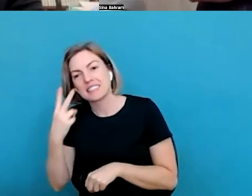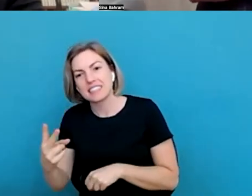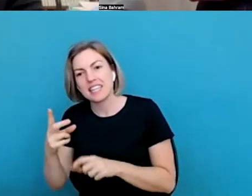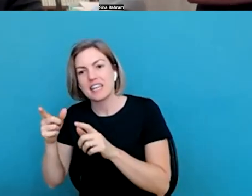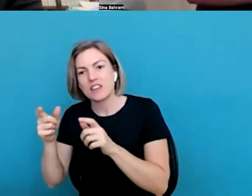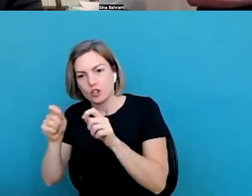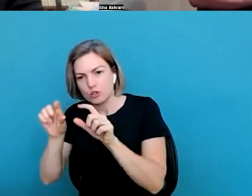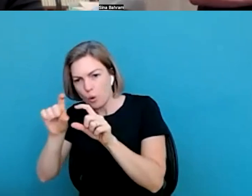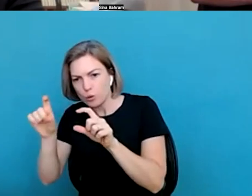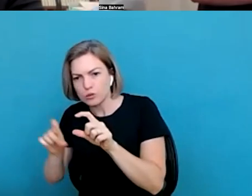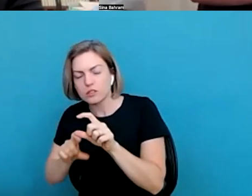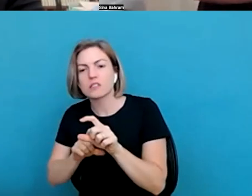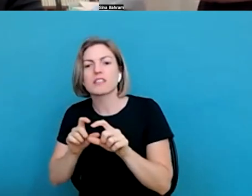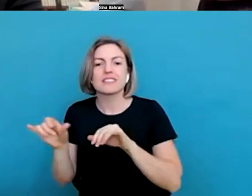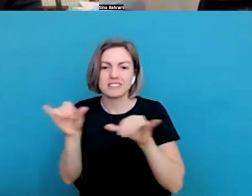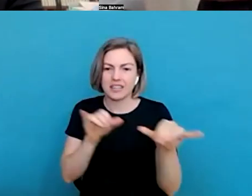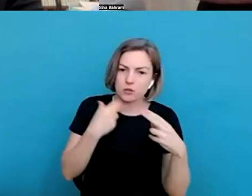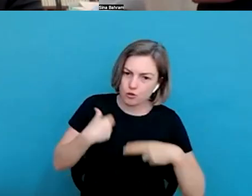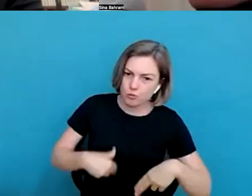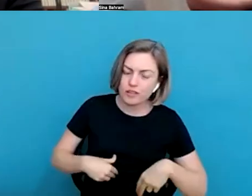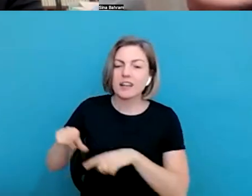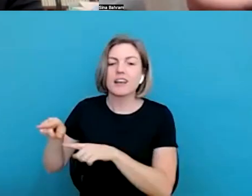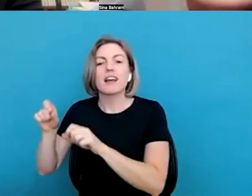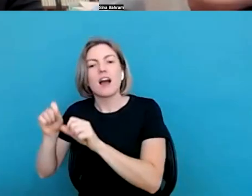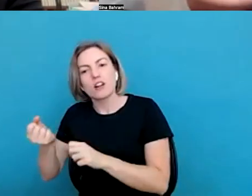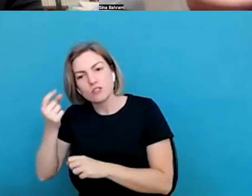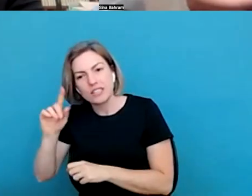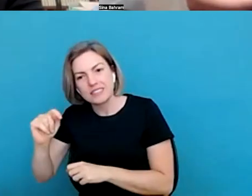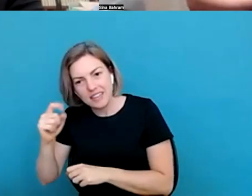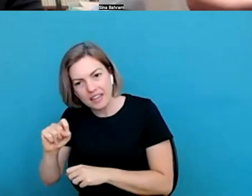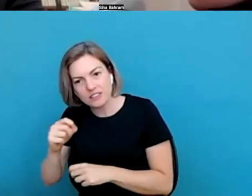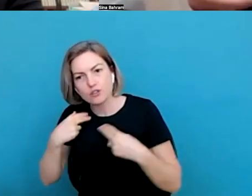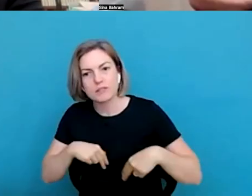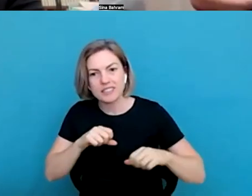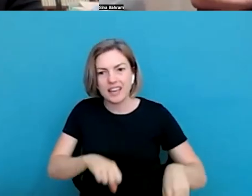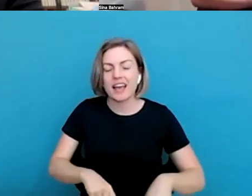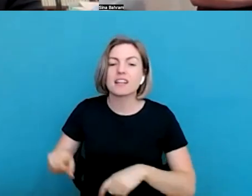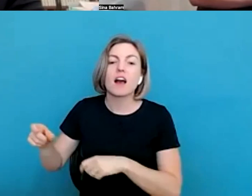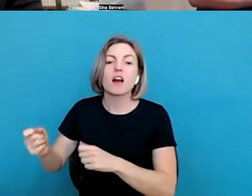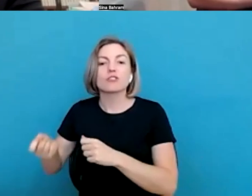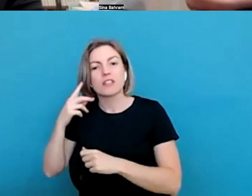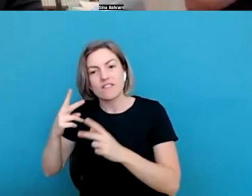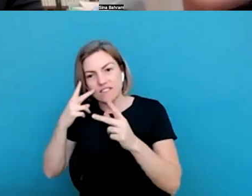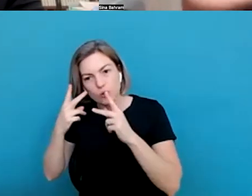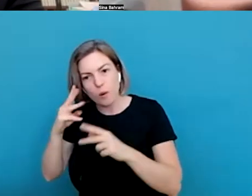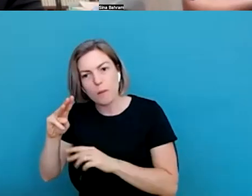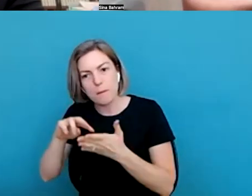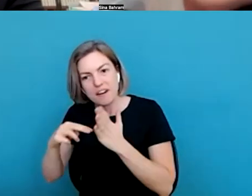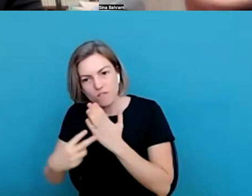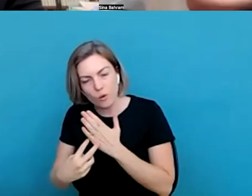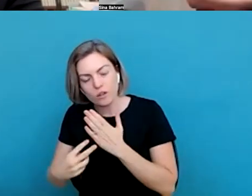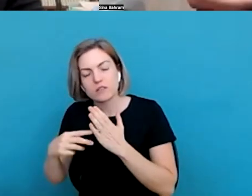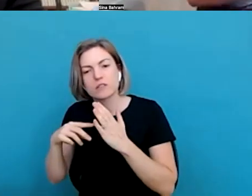can understand the text such a human could understand, and it can understand the visual metaphors that such a human could understand. It could hear